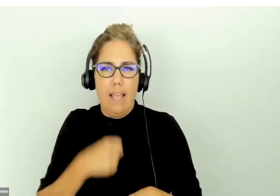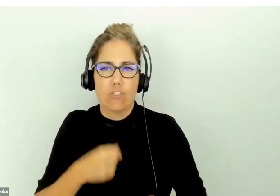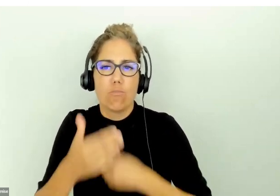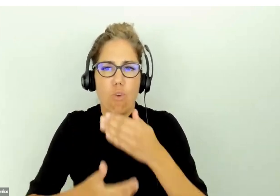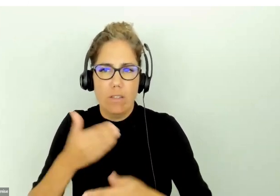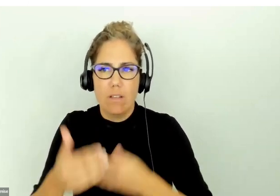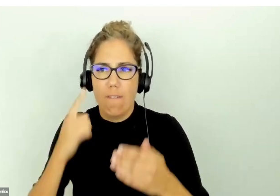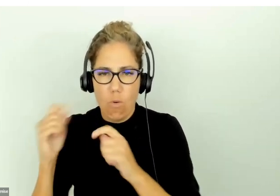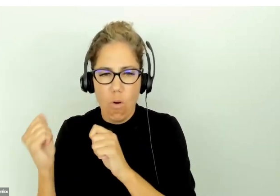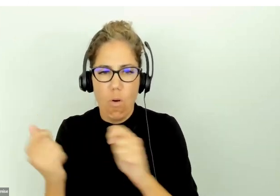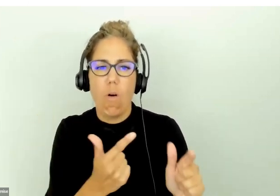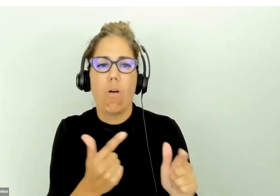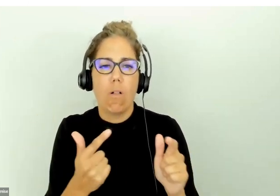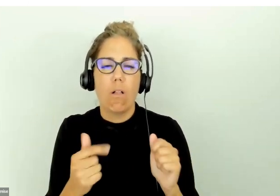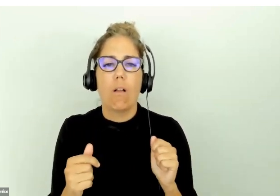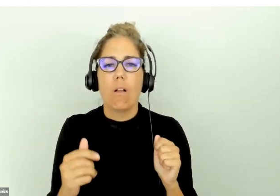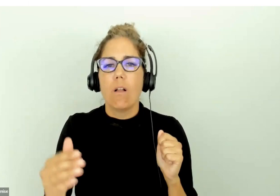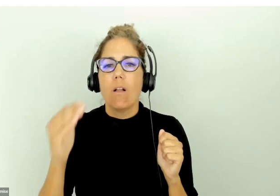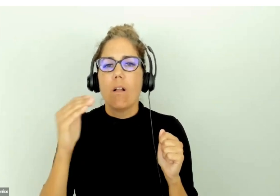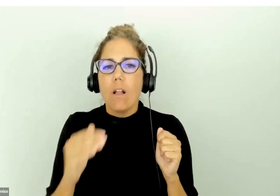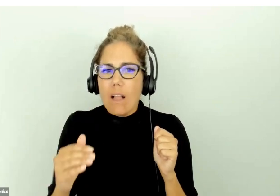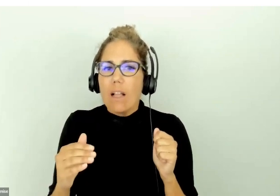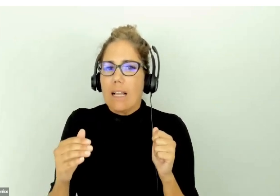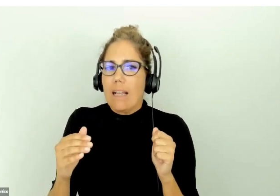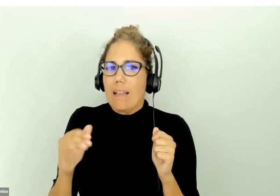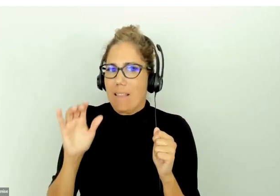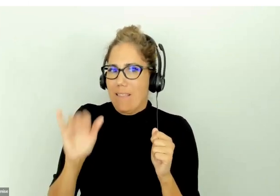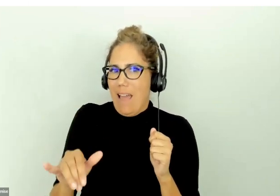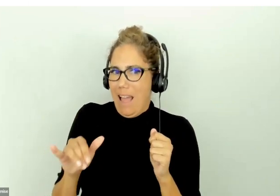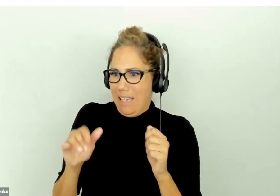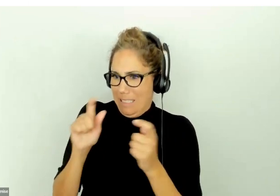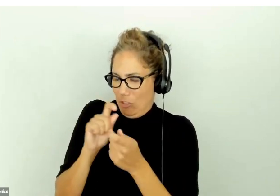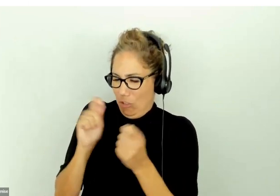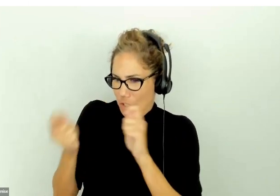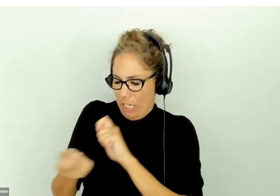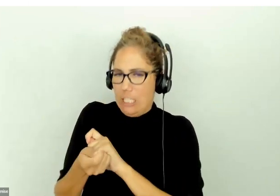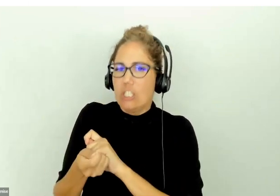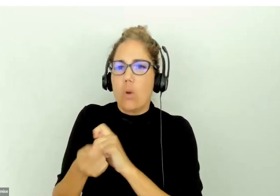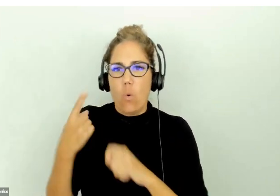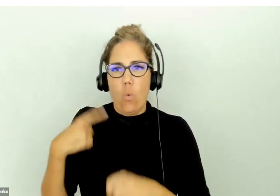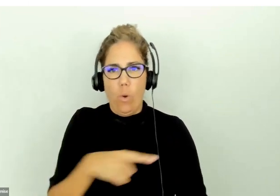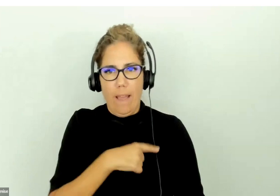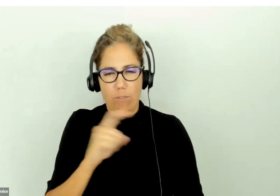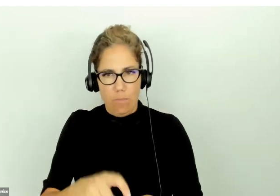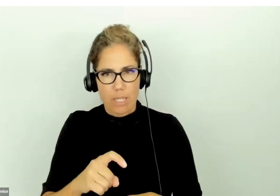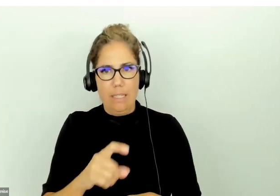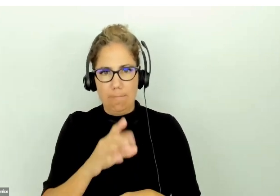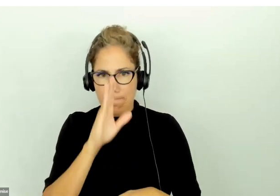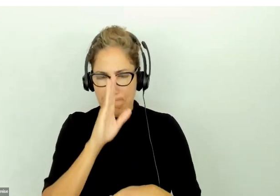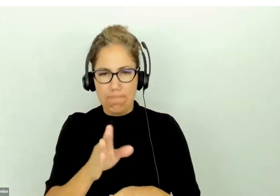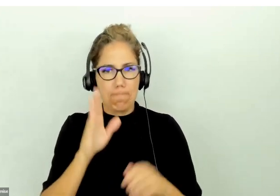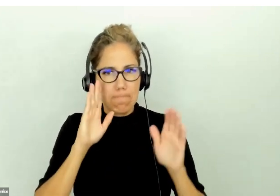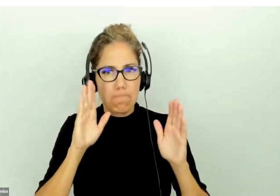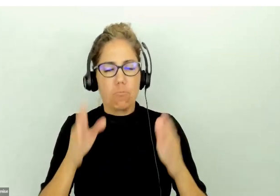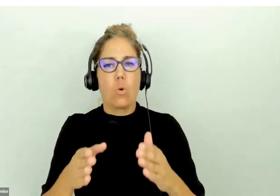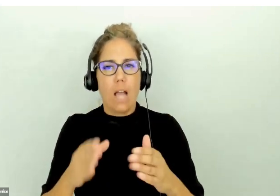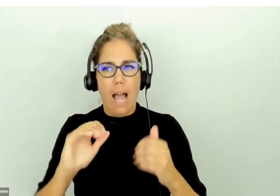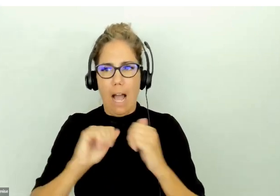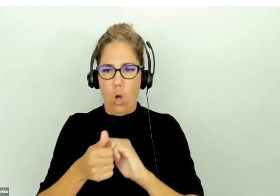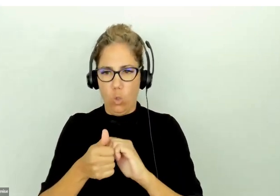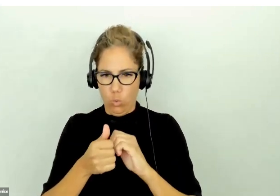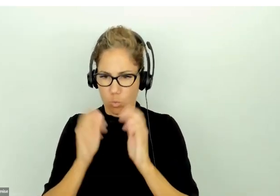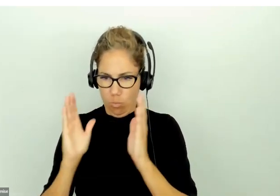fully cognizant of these significant demographic changes that lie ahead, and we need to be deliberate about how we prepare our nation for